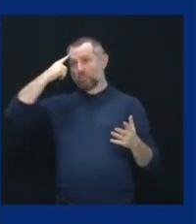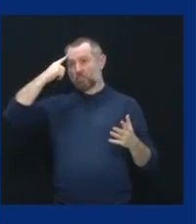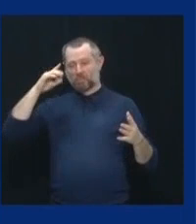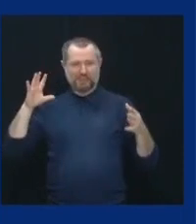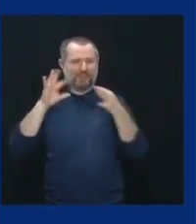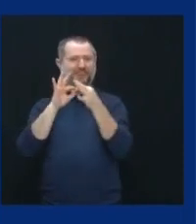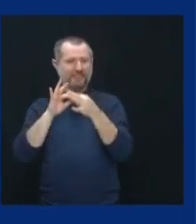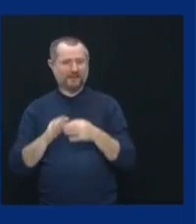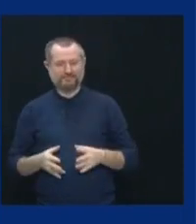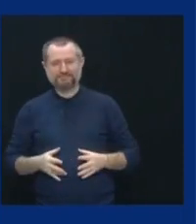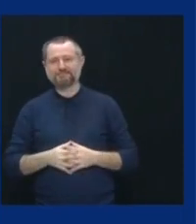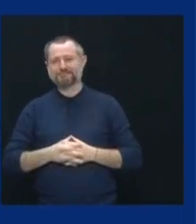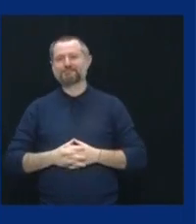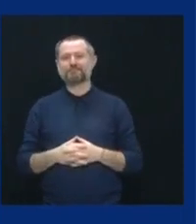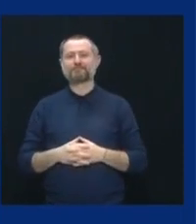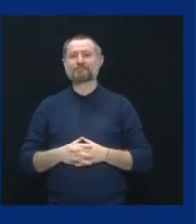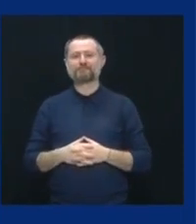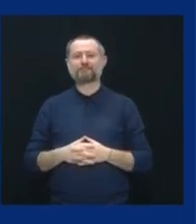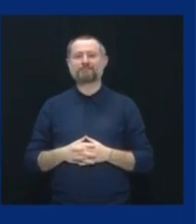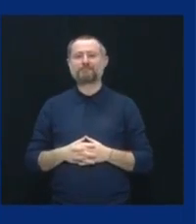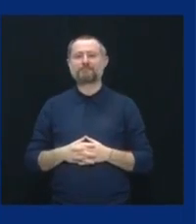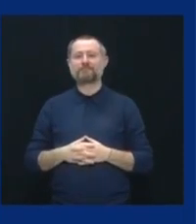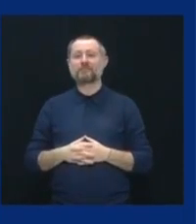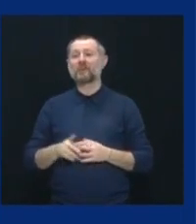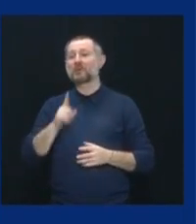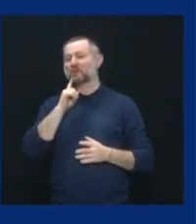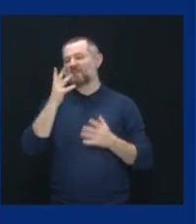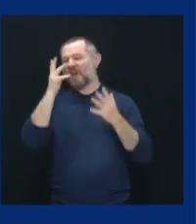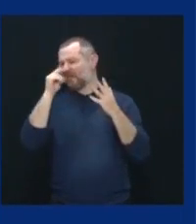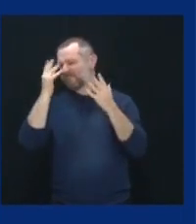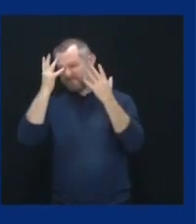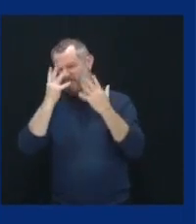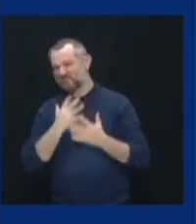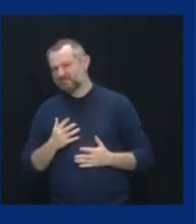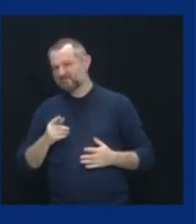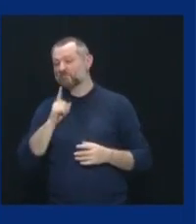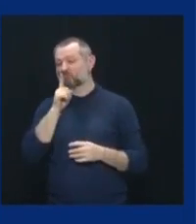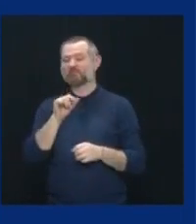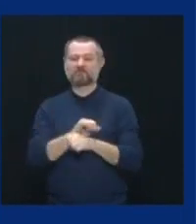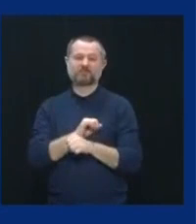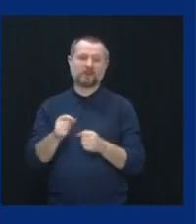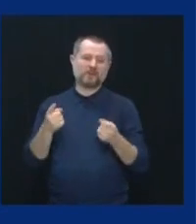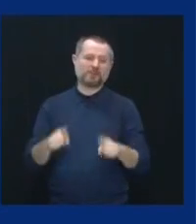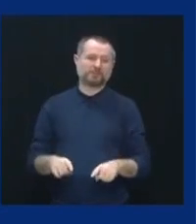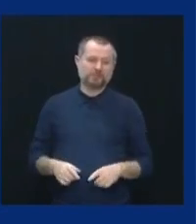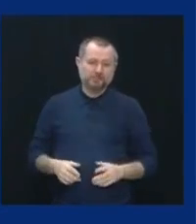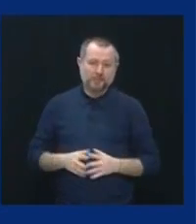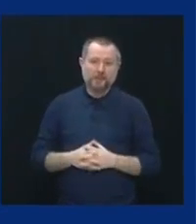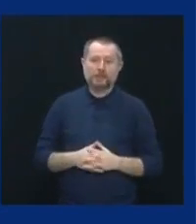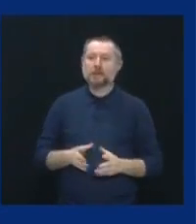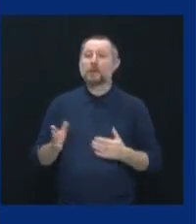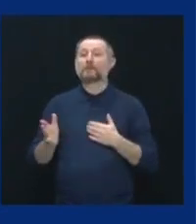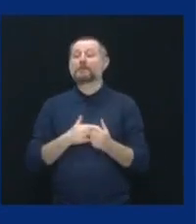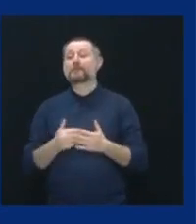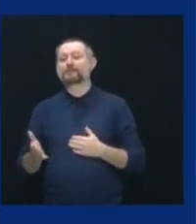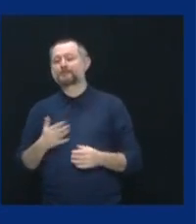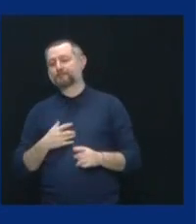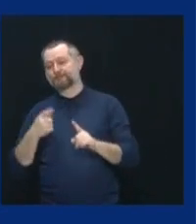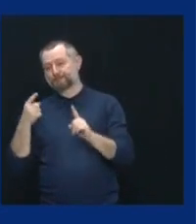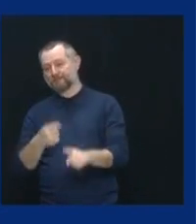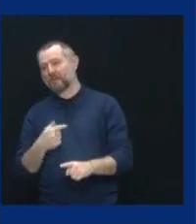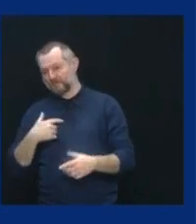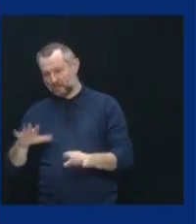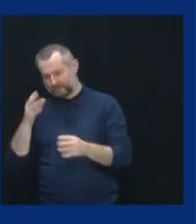And that's the unfortunate circumstance. But short answer, Steve, they did